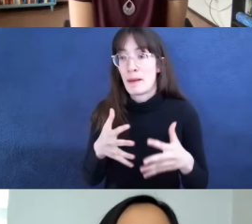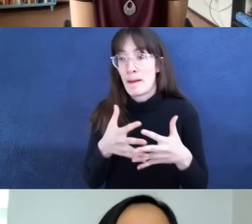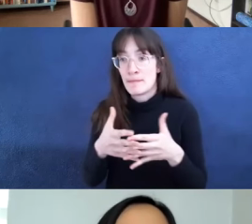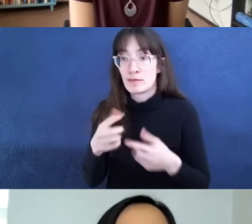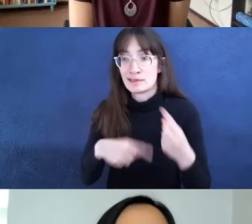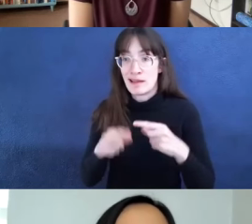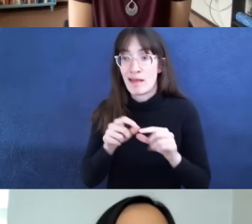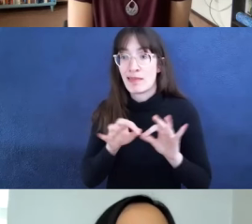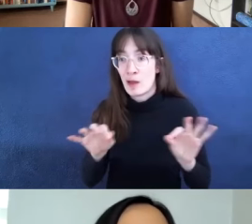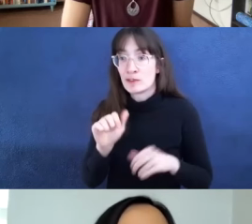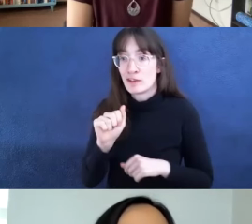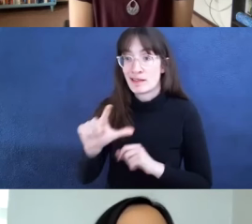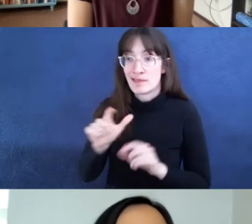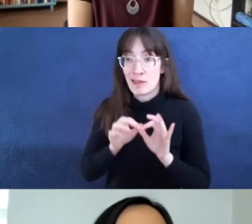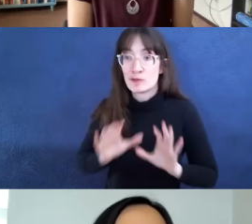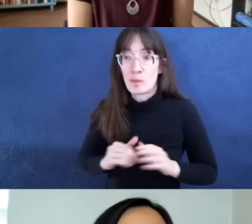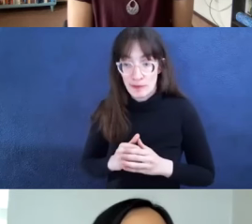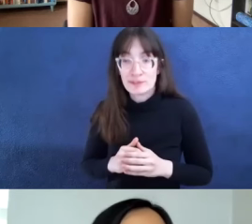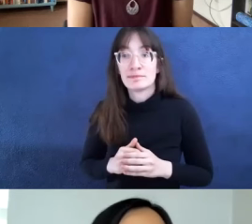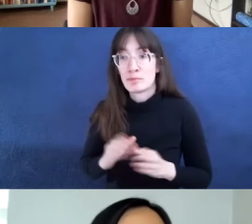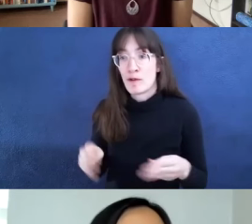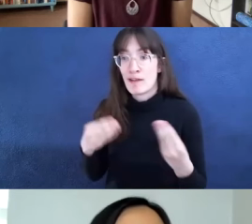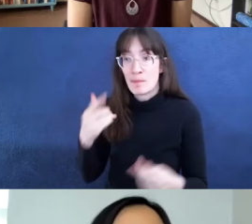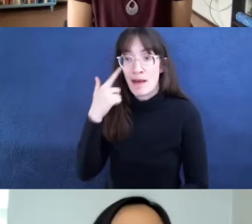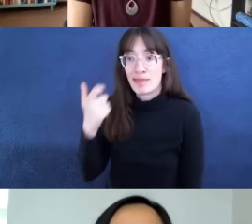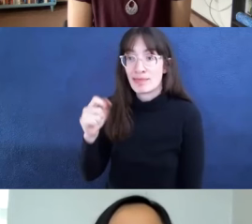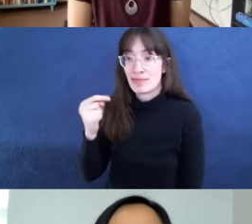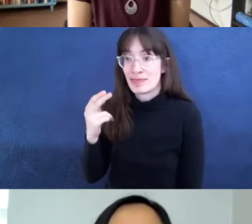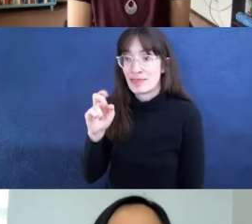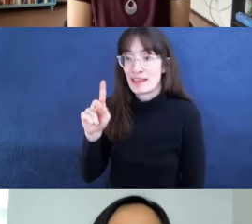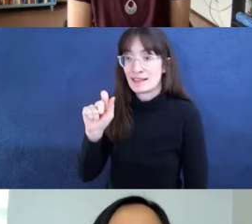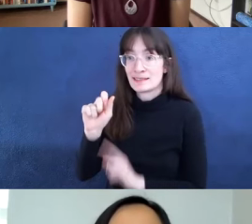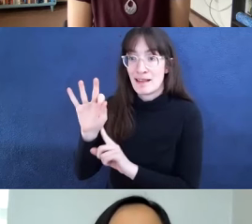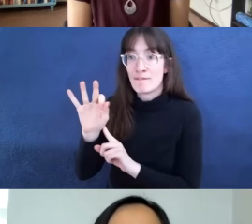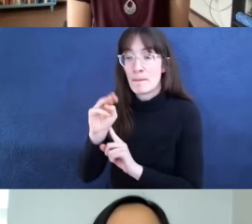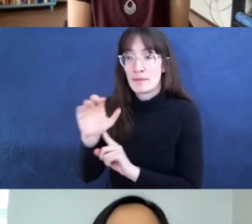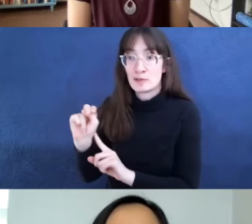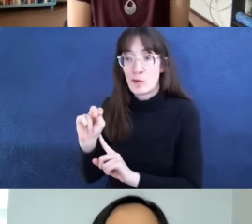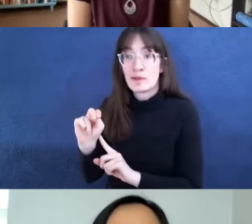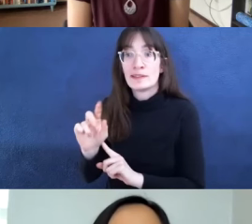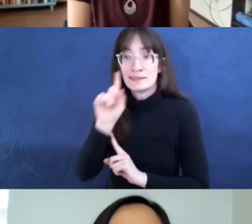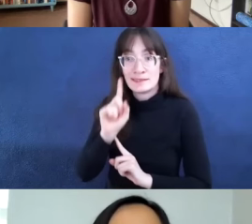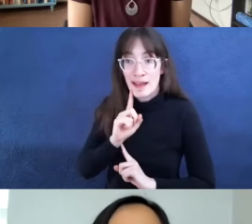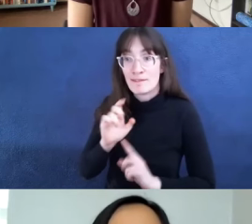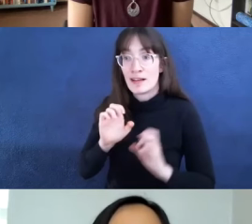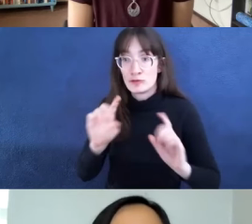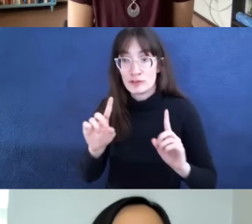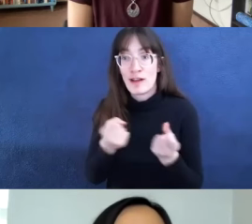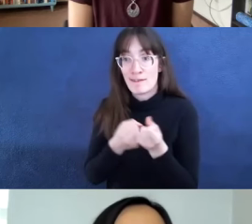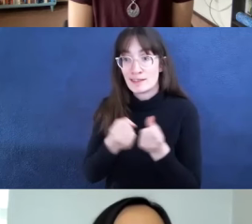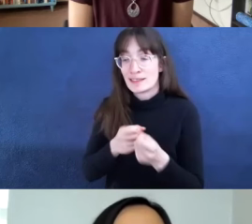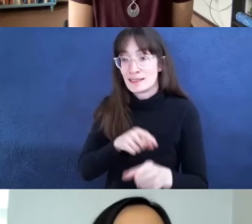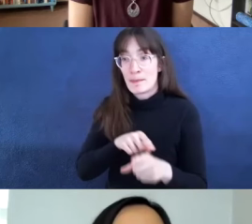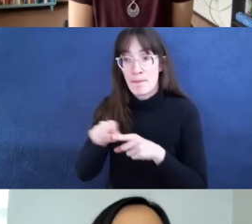ASL interpretation services, which are provided by ThinkSelf Minnesota's Deaf Education and Advocacy's